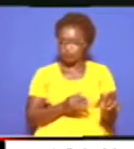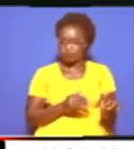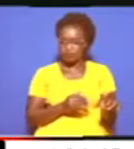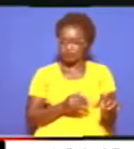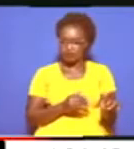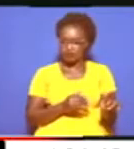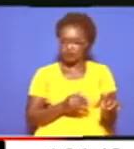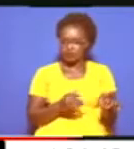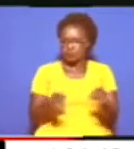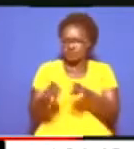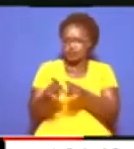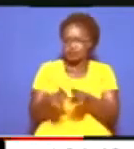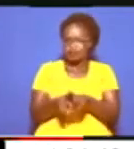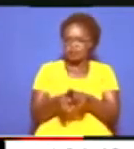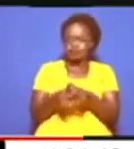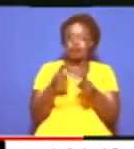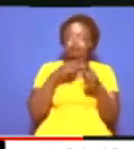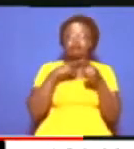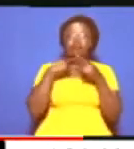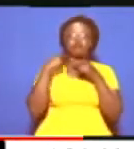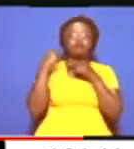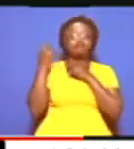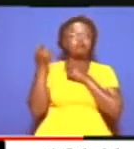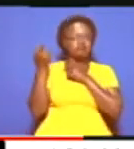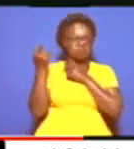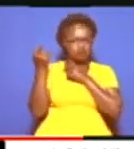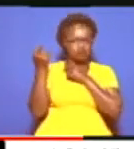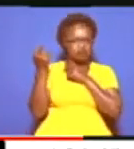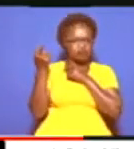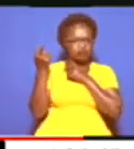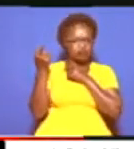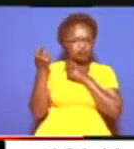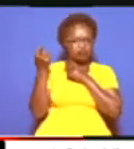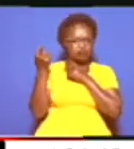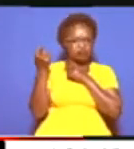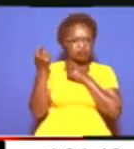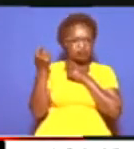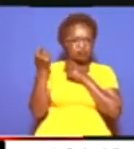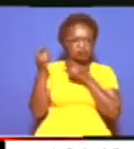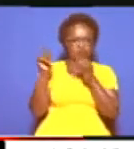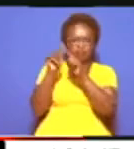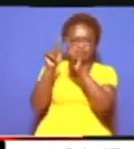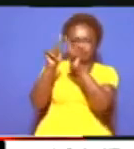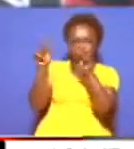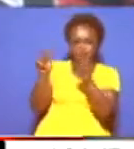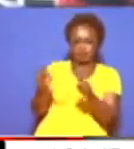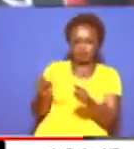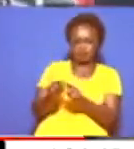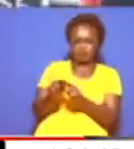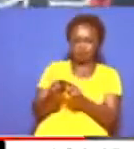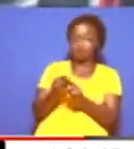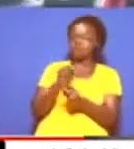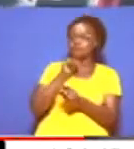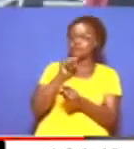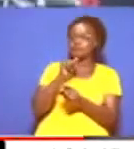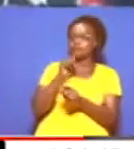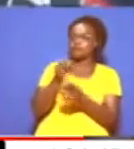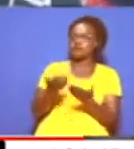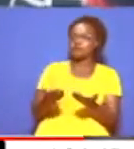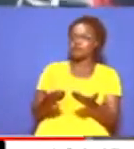He also had a rope around the neck, which was tied to the frame of the latrine.